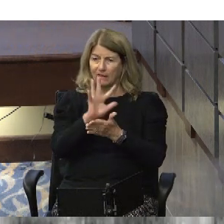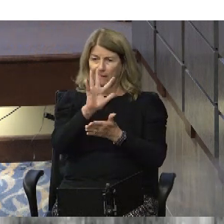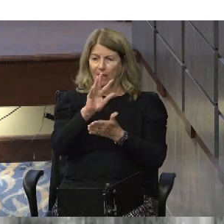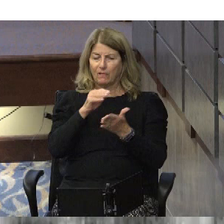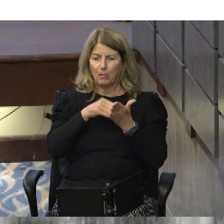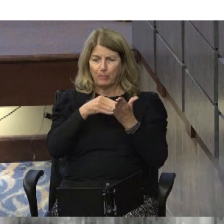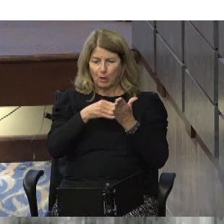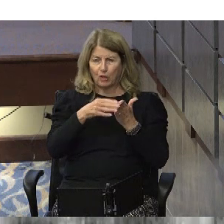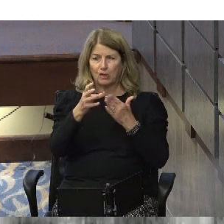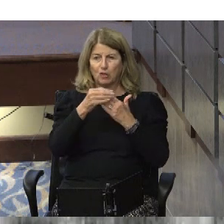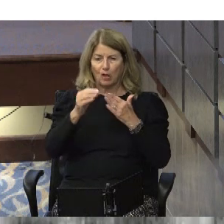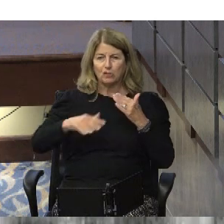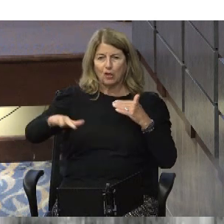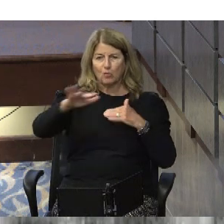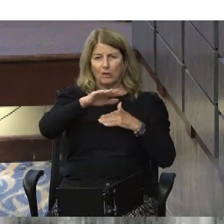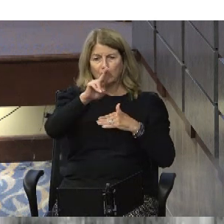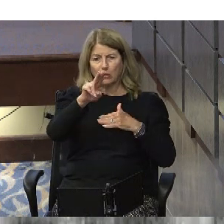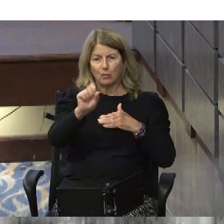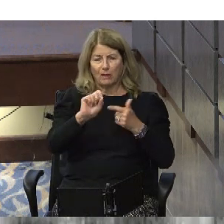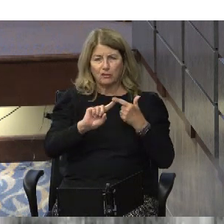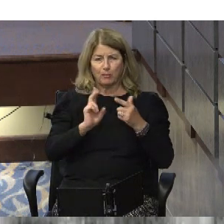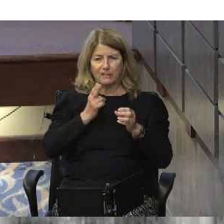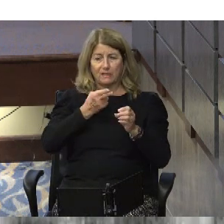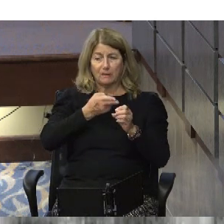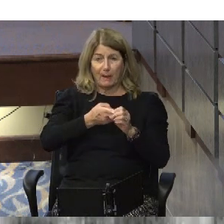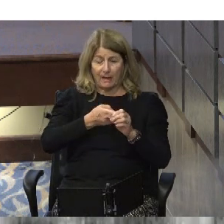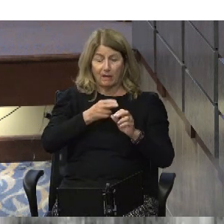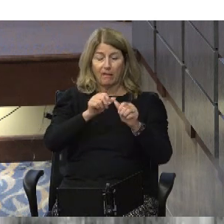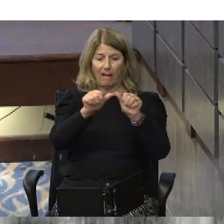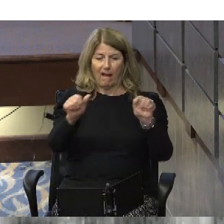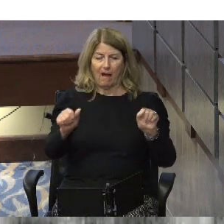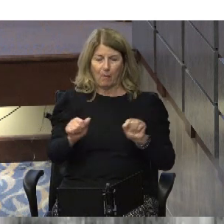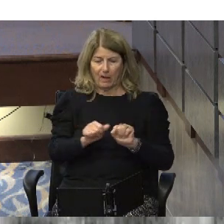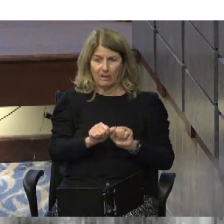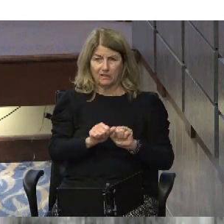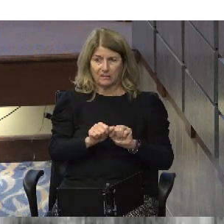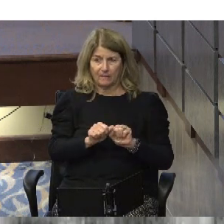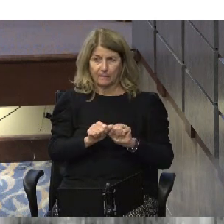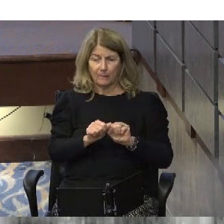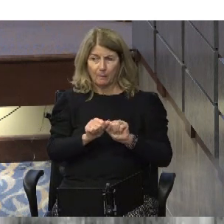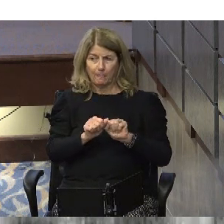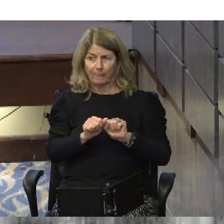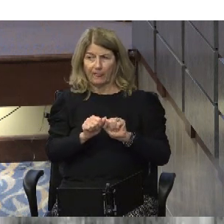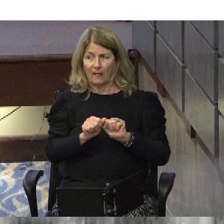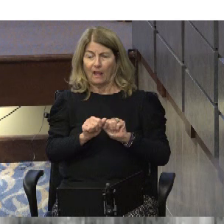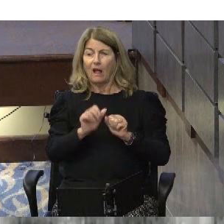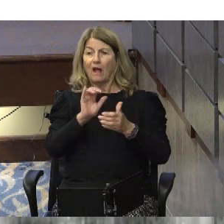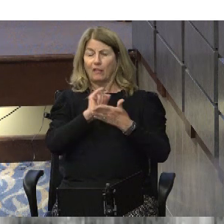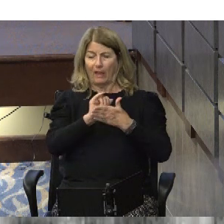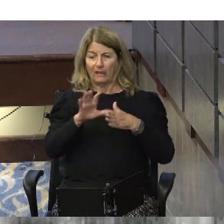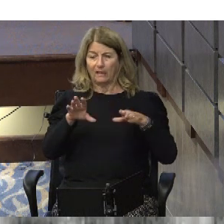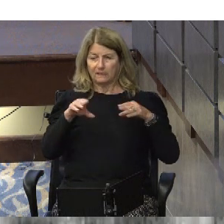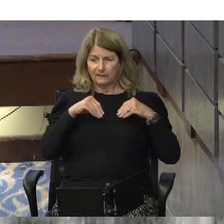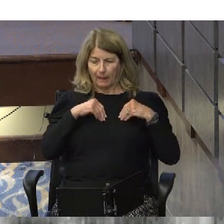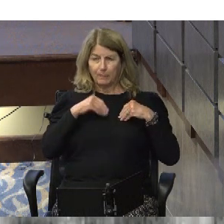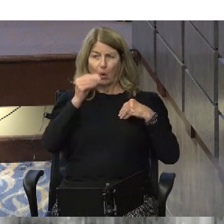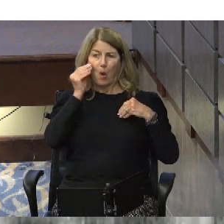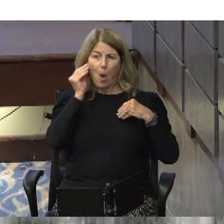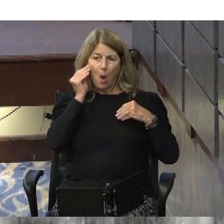the U.S. to participating jurisdictions, those same participating jurisdictions that accept home funding